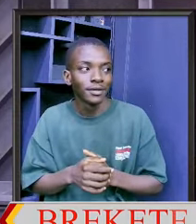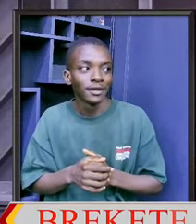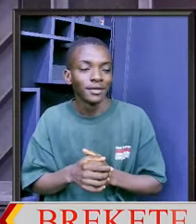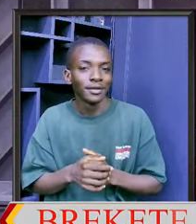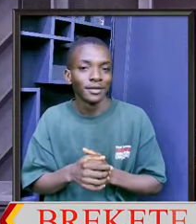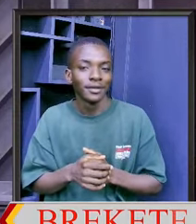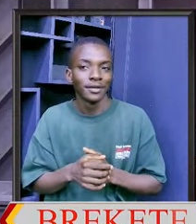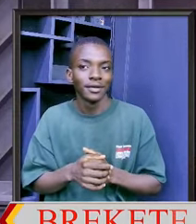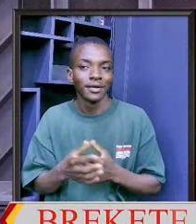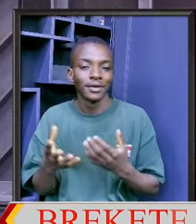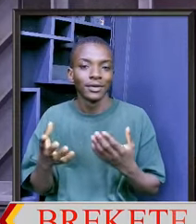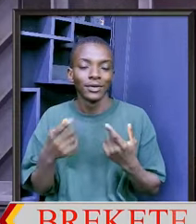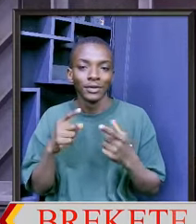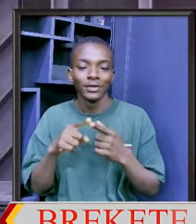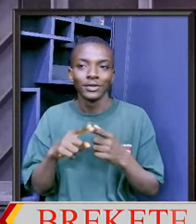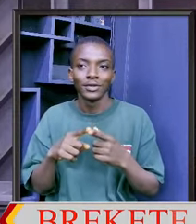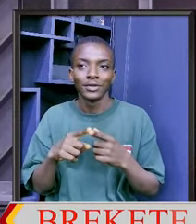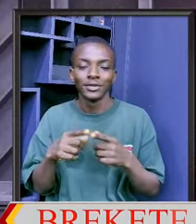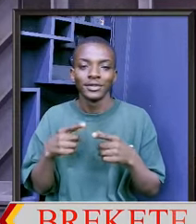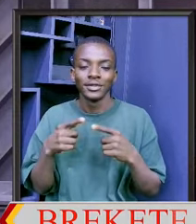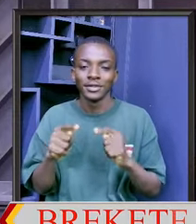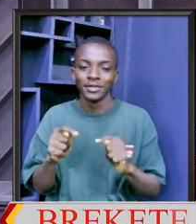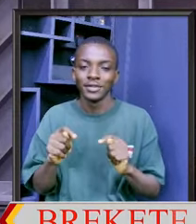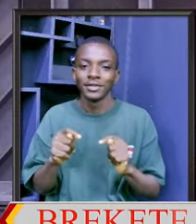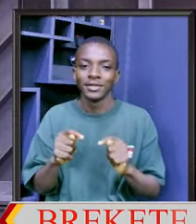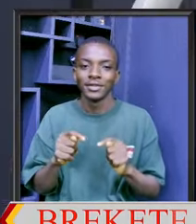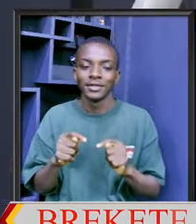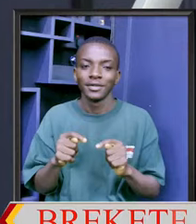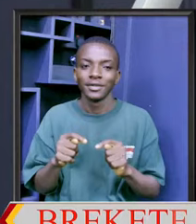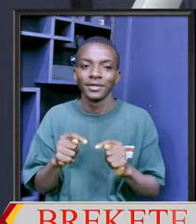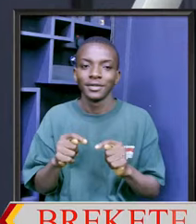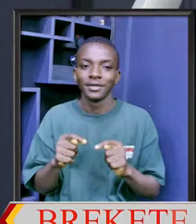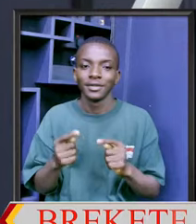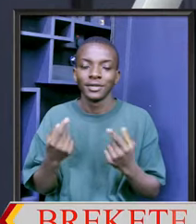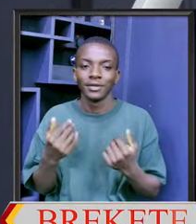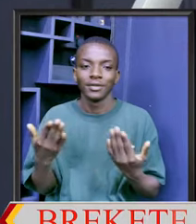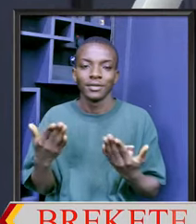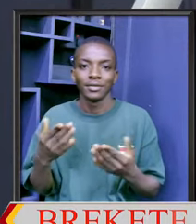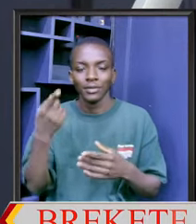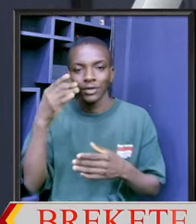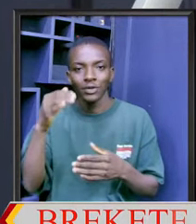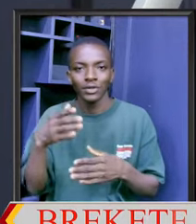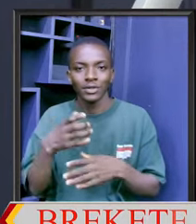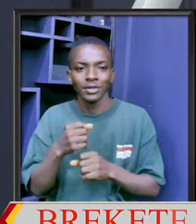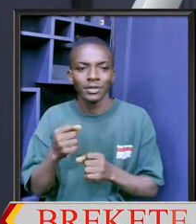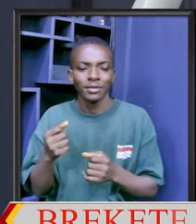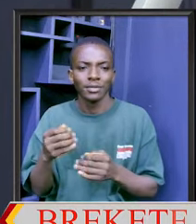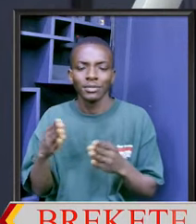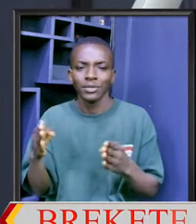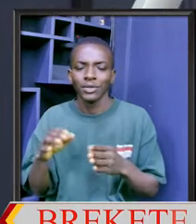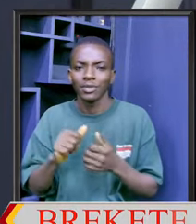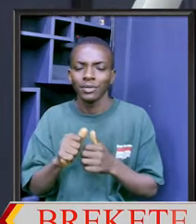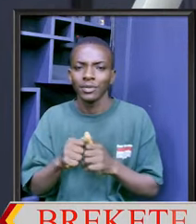Sorry, sir. I wanted to, but I will try, sir. Let me try. I will come here soon because I get big